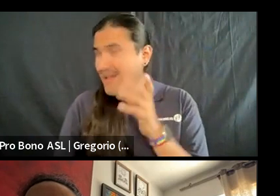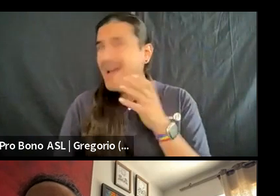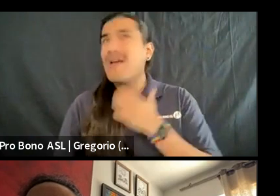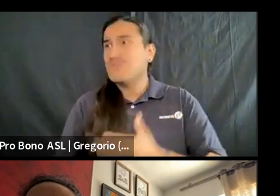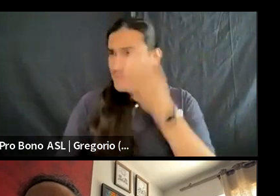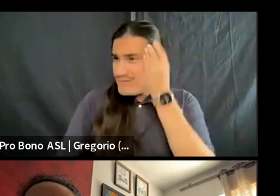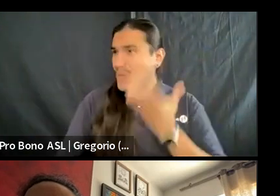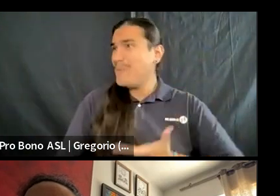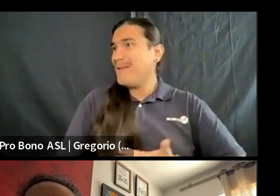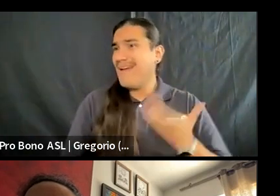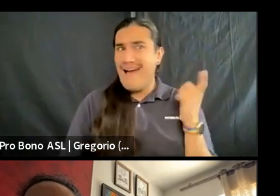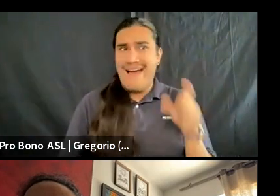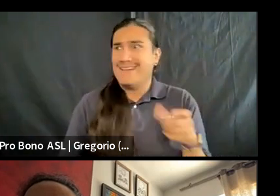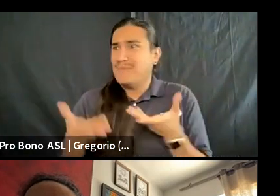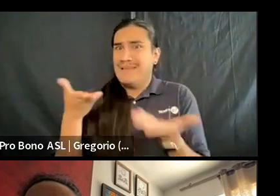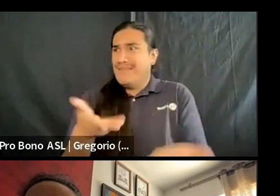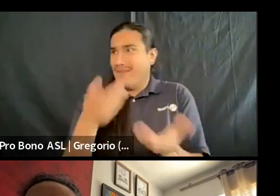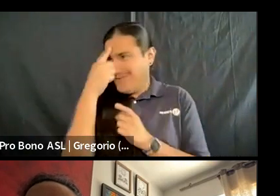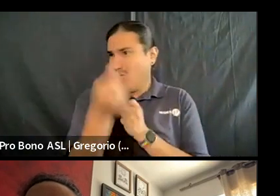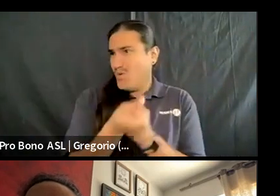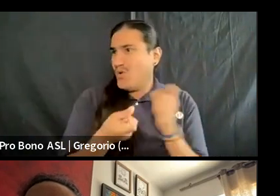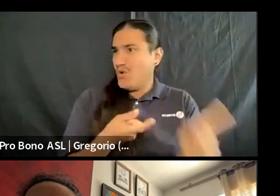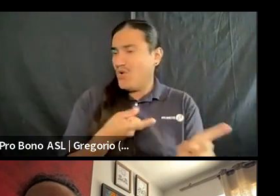have told me. I need to be there for her.